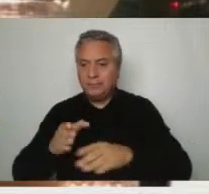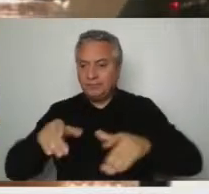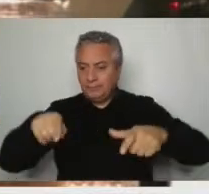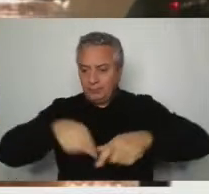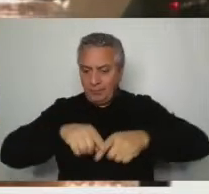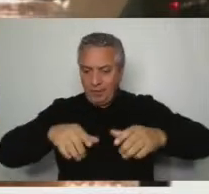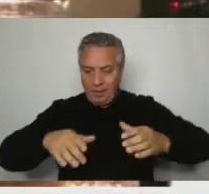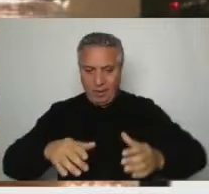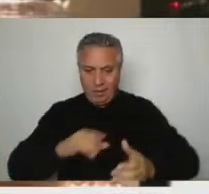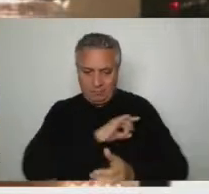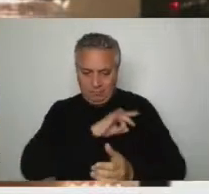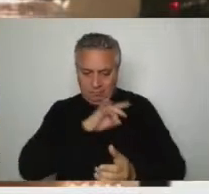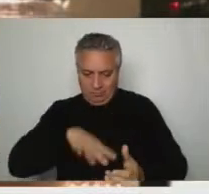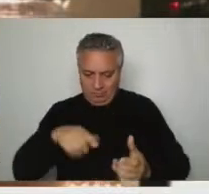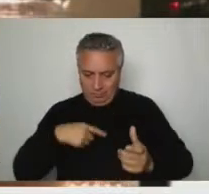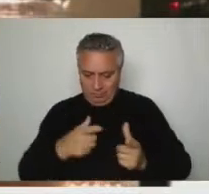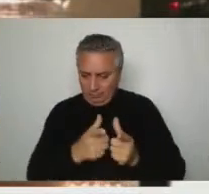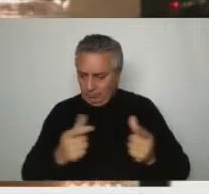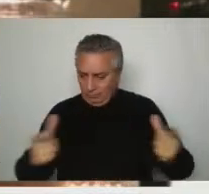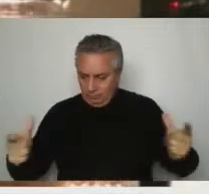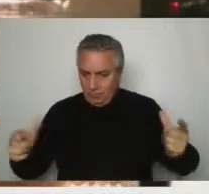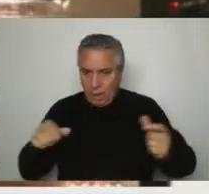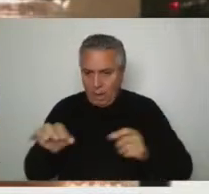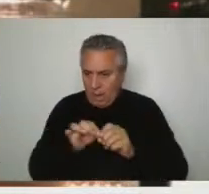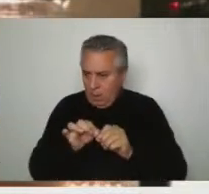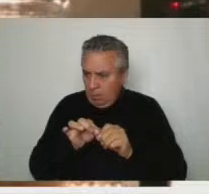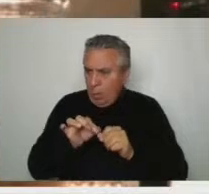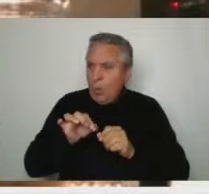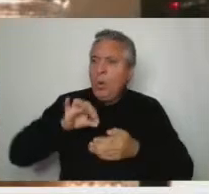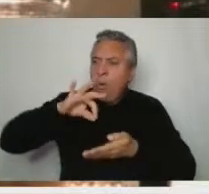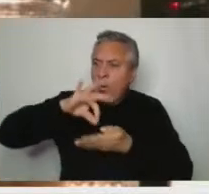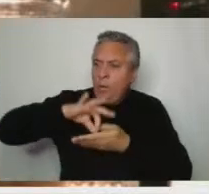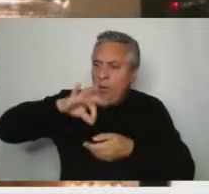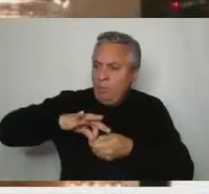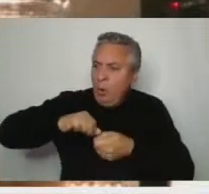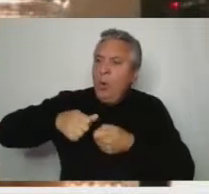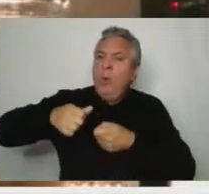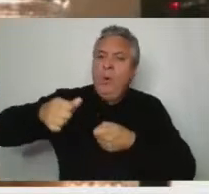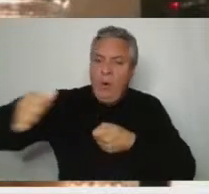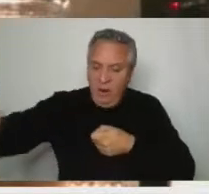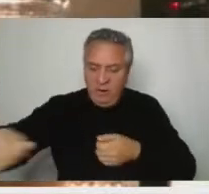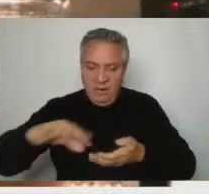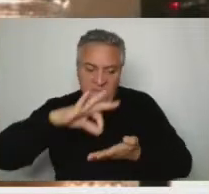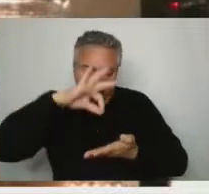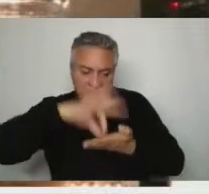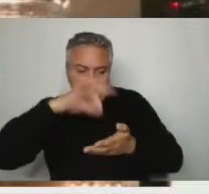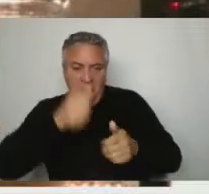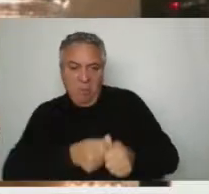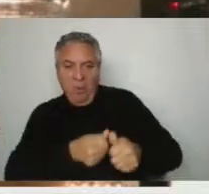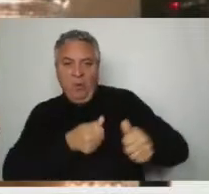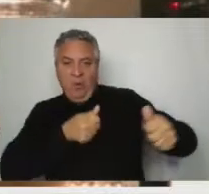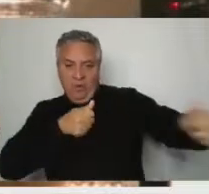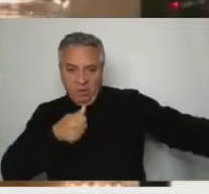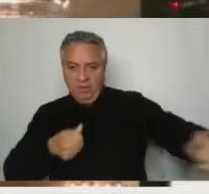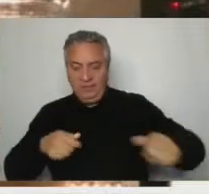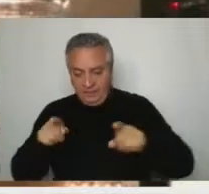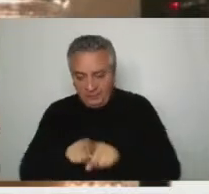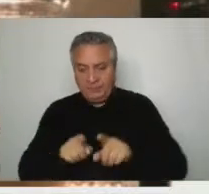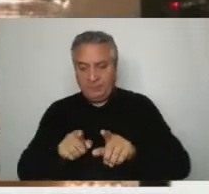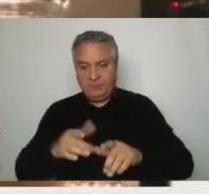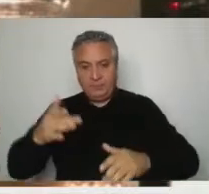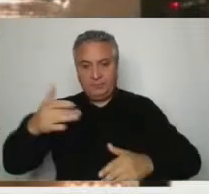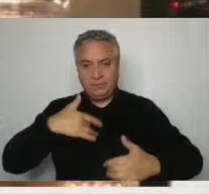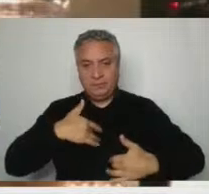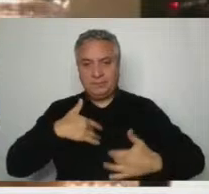difficulties of physical access because so many people live far away from any